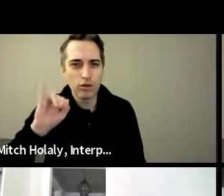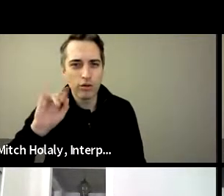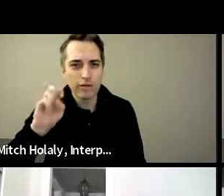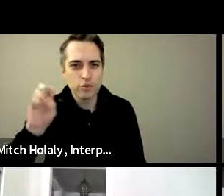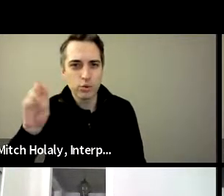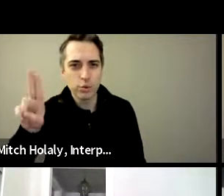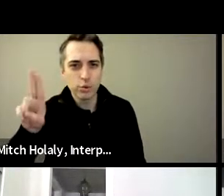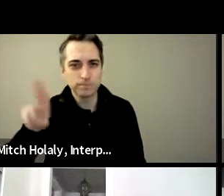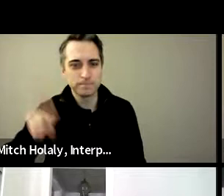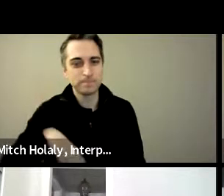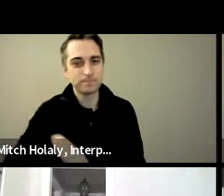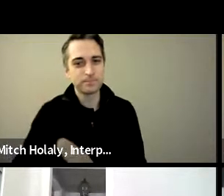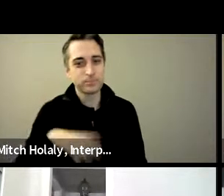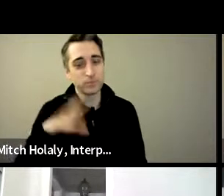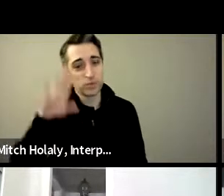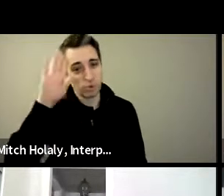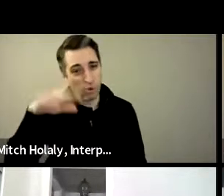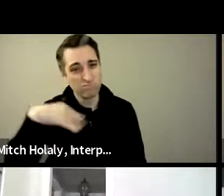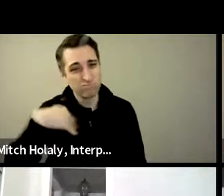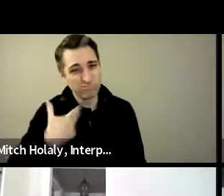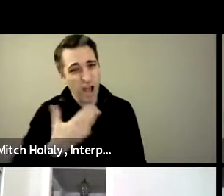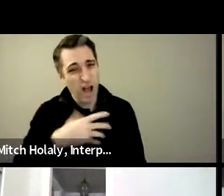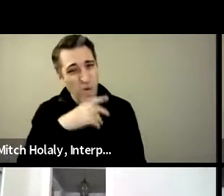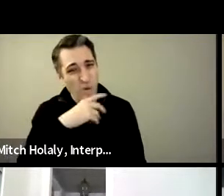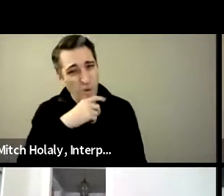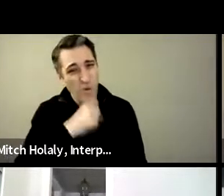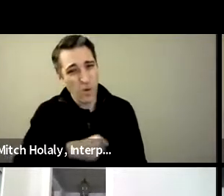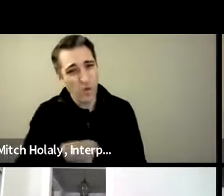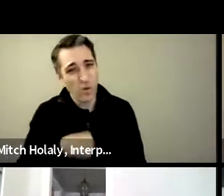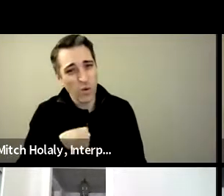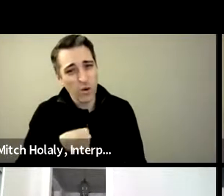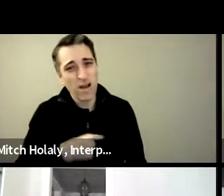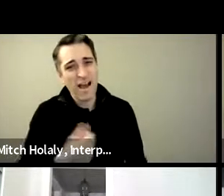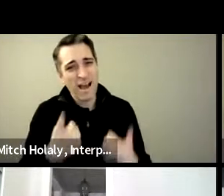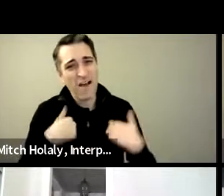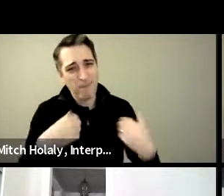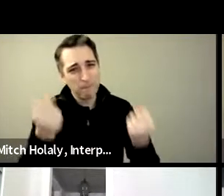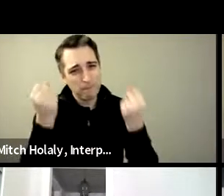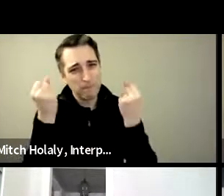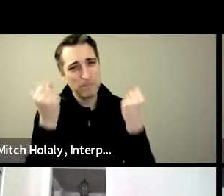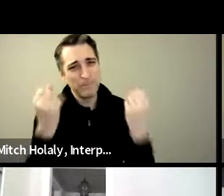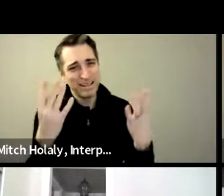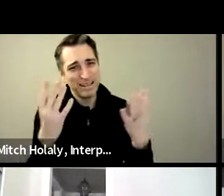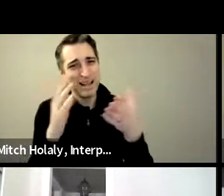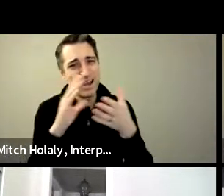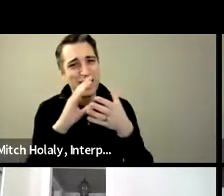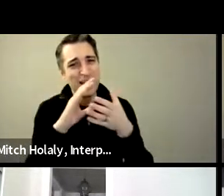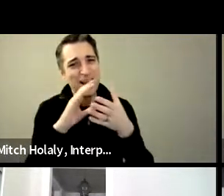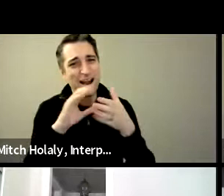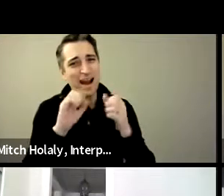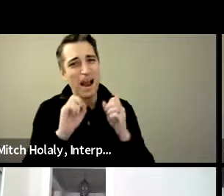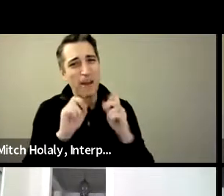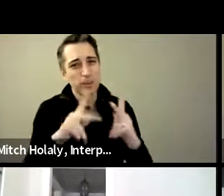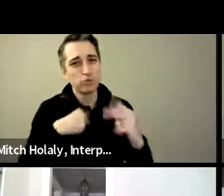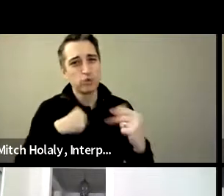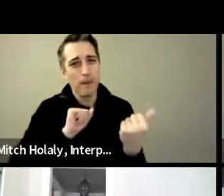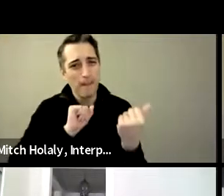Having been long in the tooth, I had many opportunities to appear before Judge